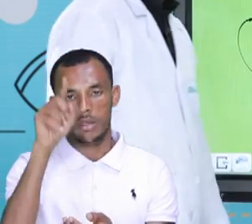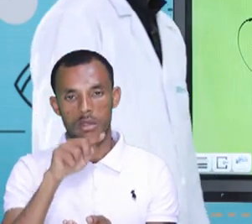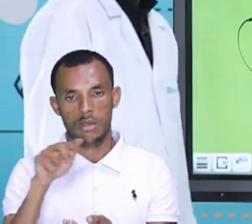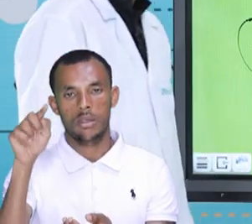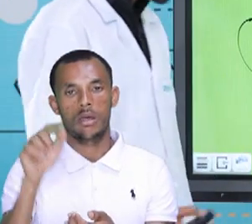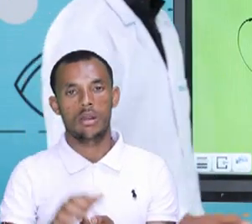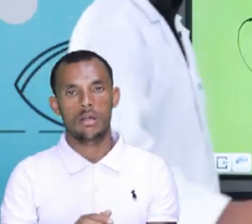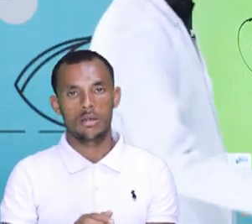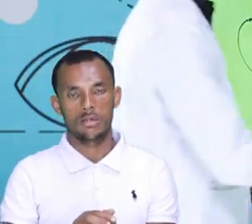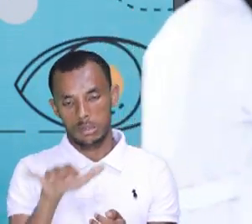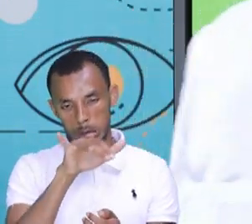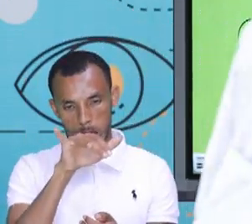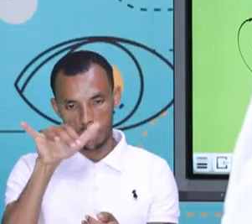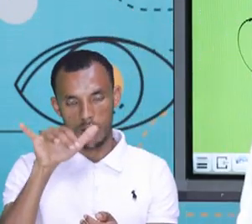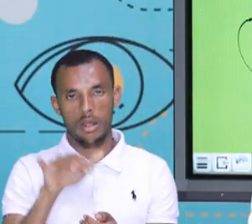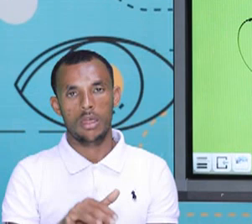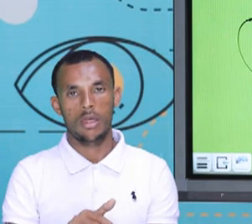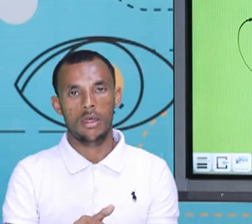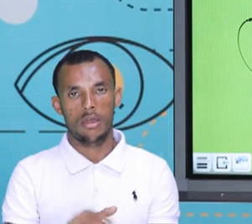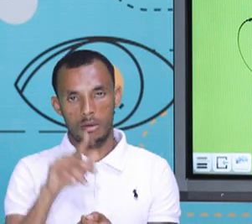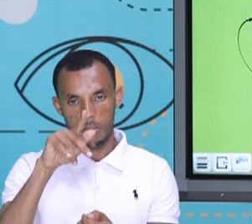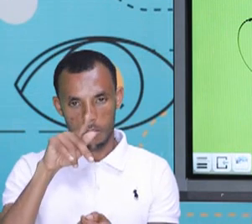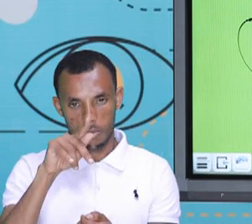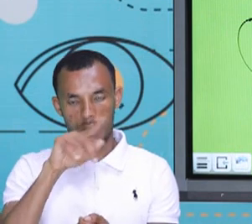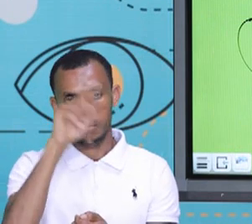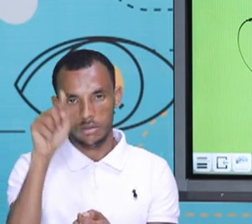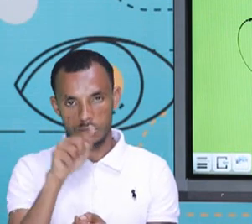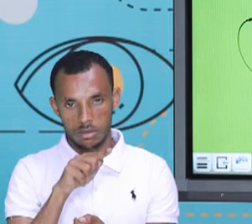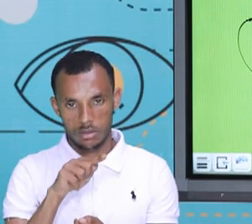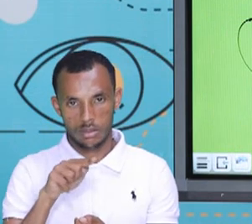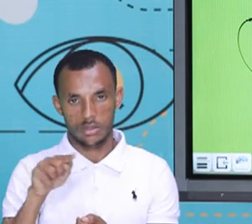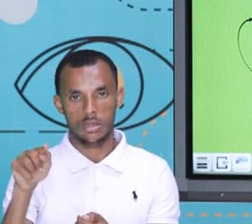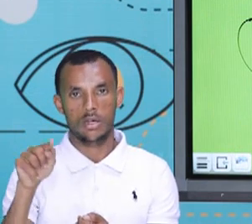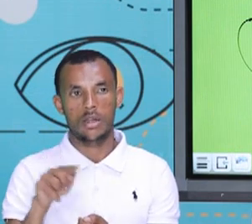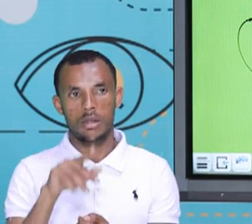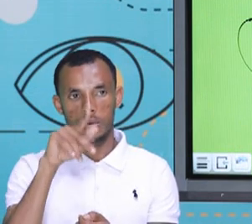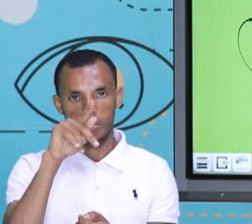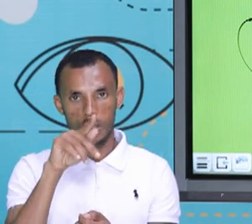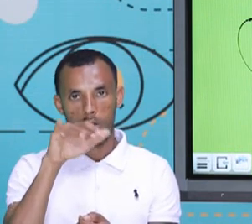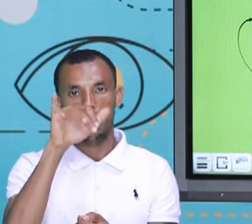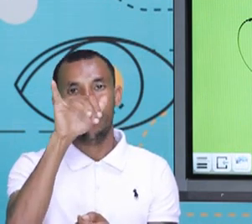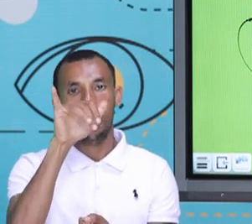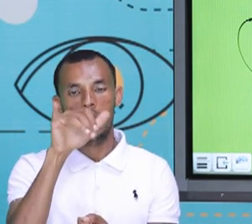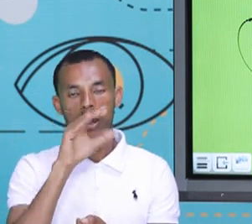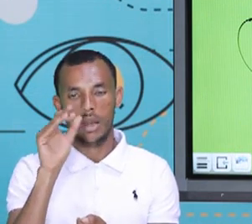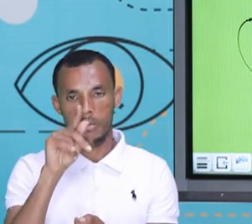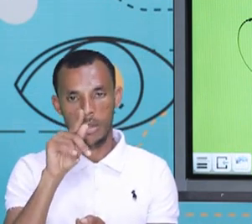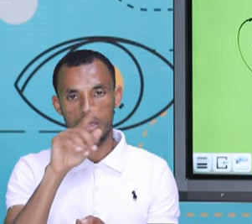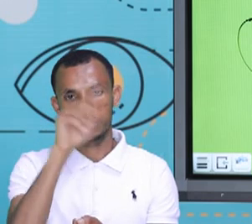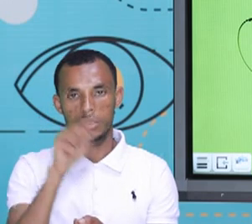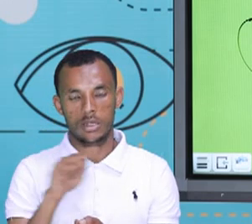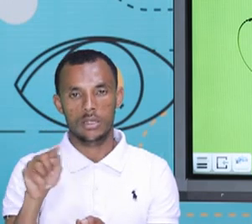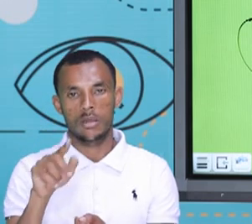Pz. Similarly, Pz, this is Py, This one is